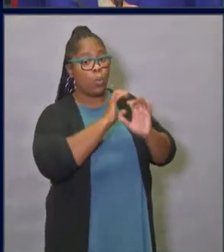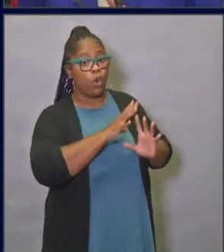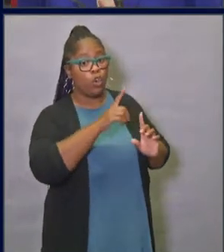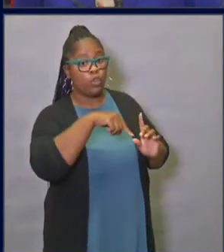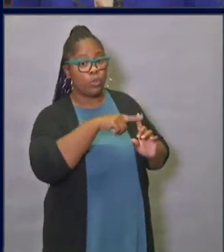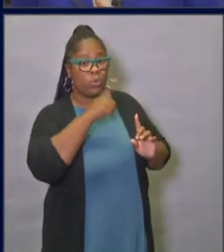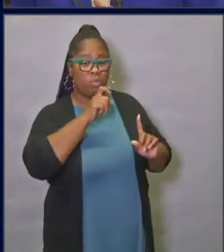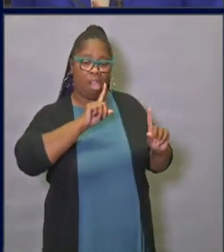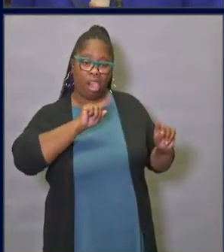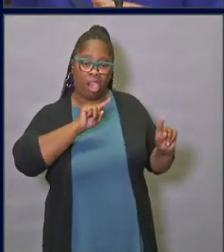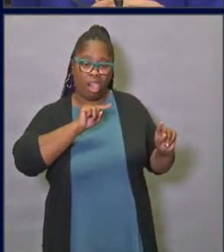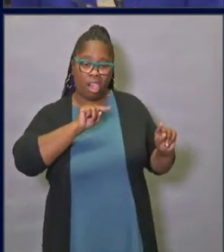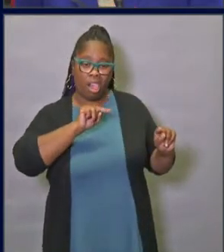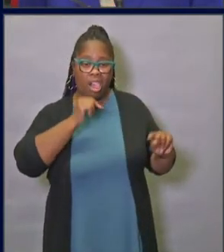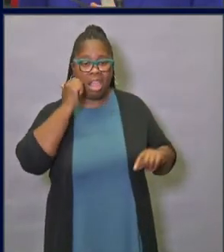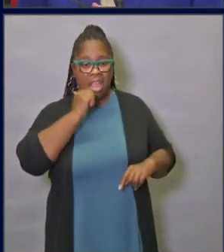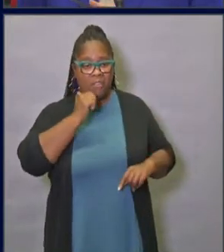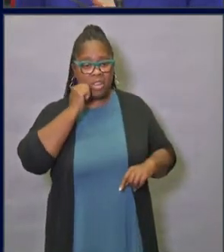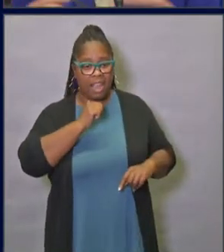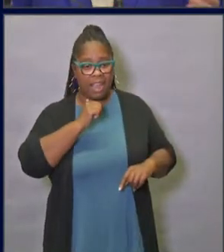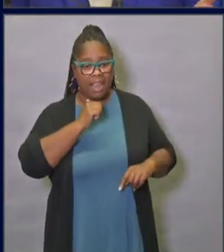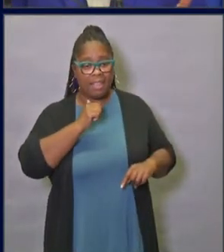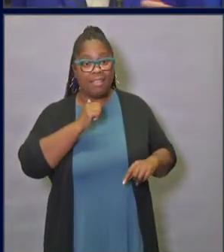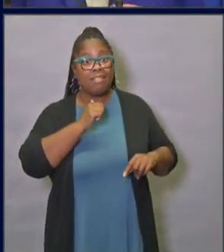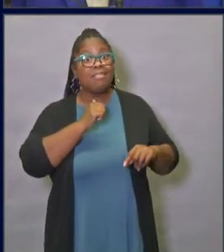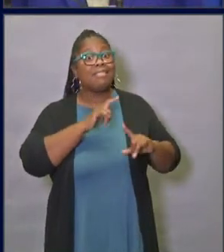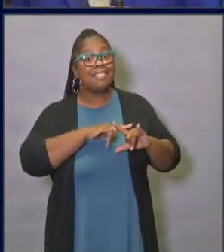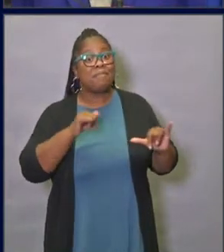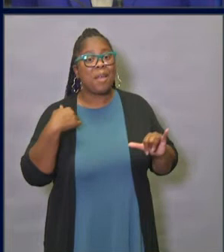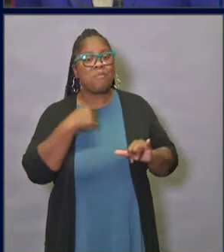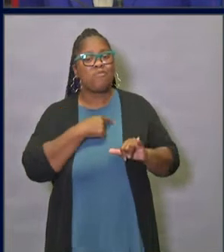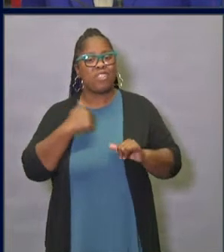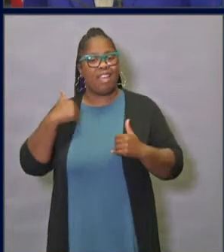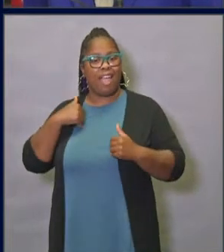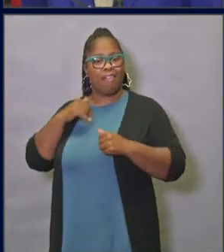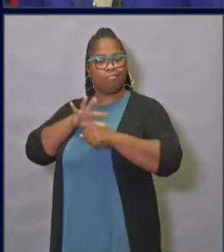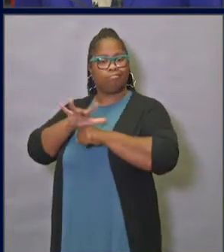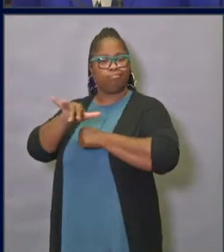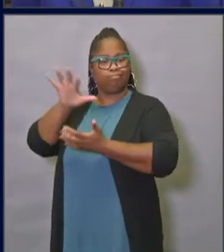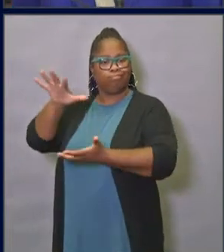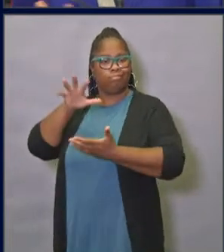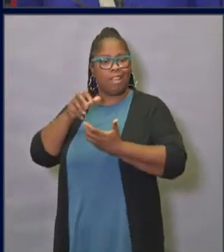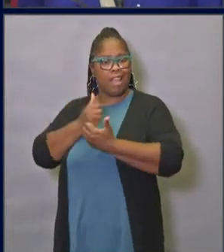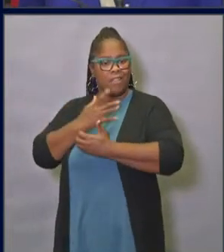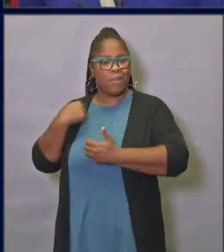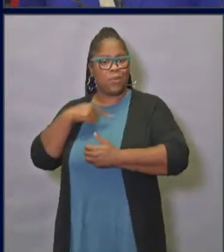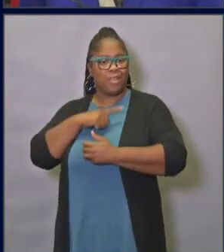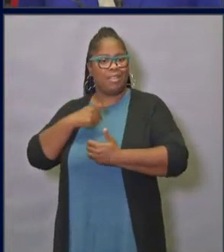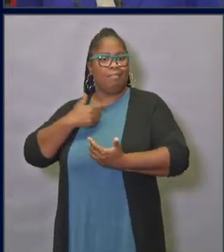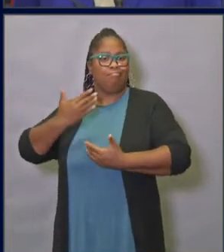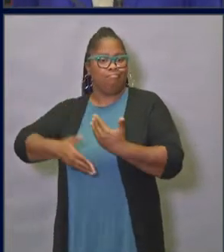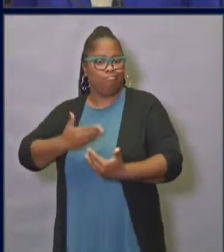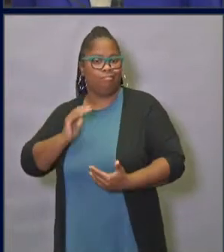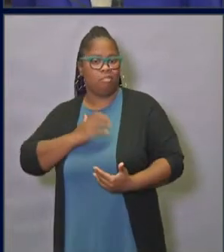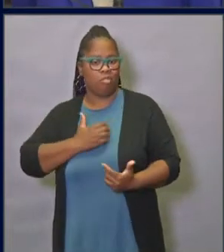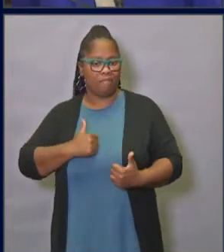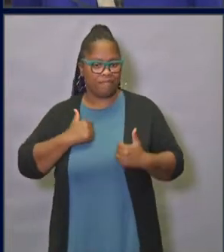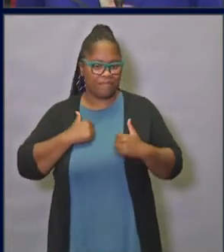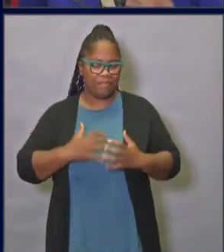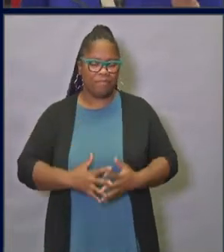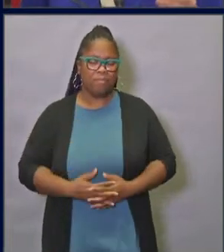workers who go to work every single day, so the rest of us have all that we need to be able to go about our daily